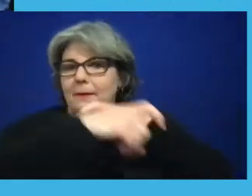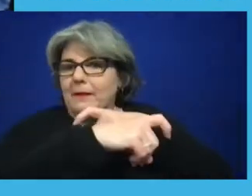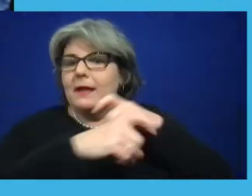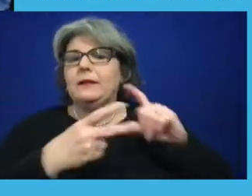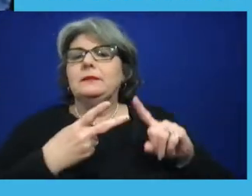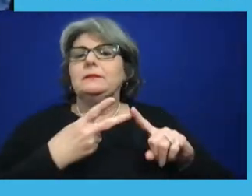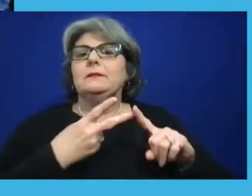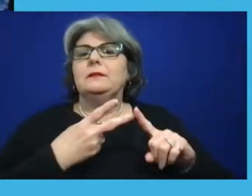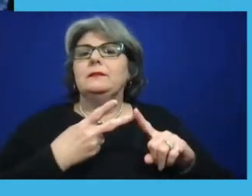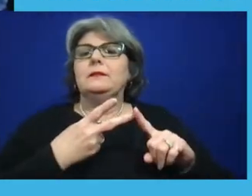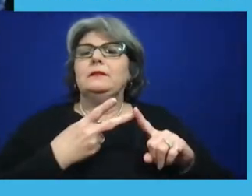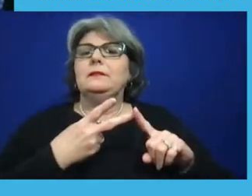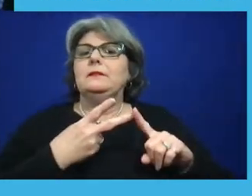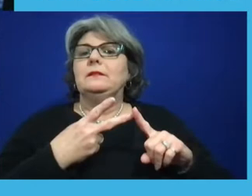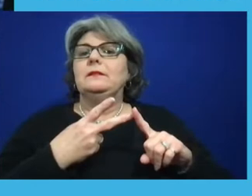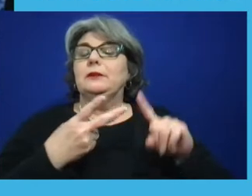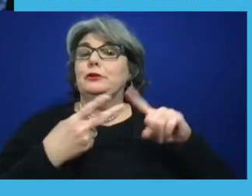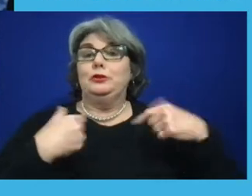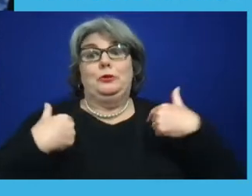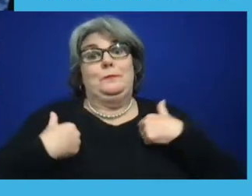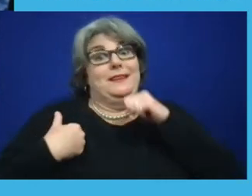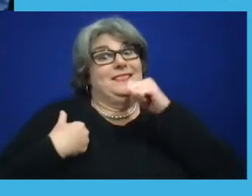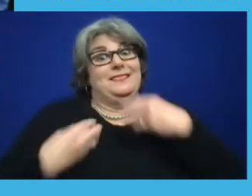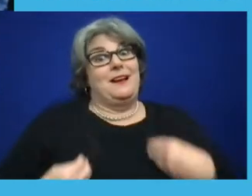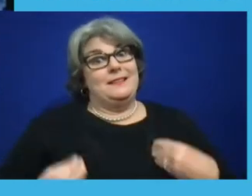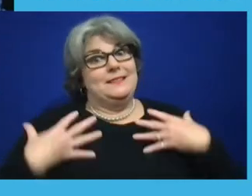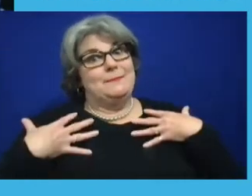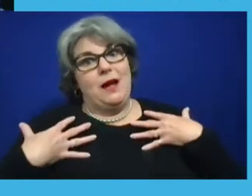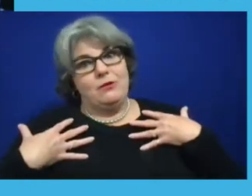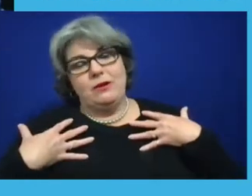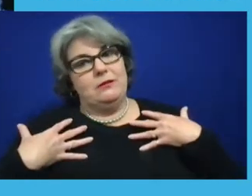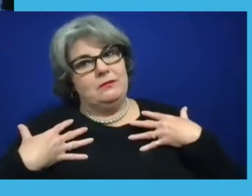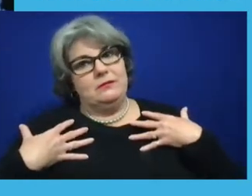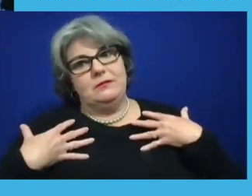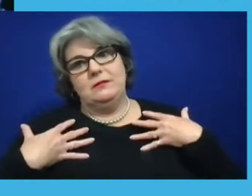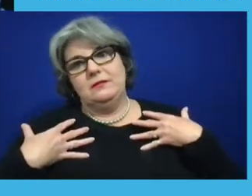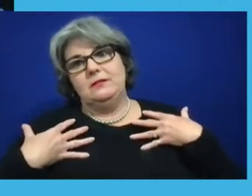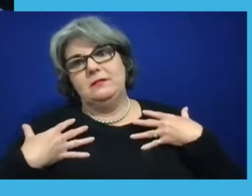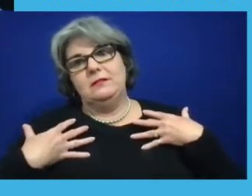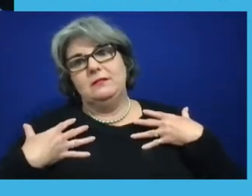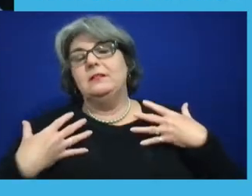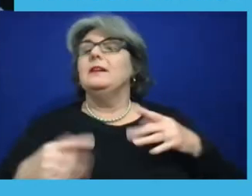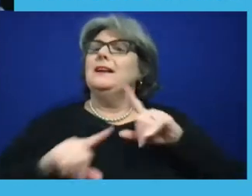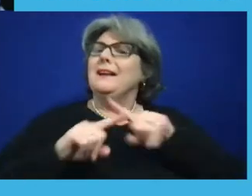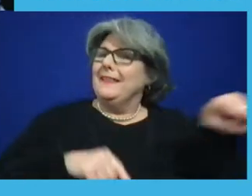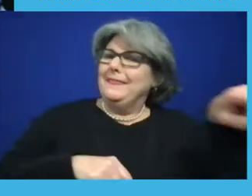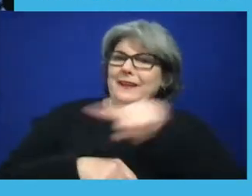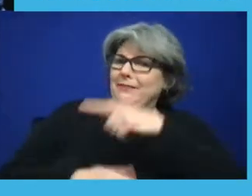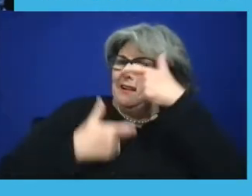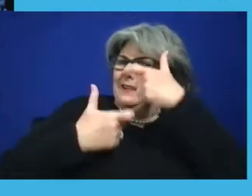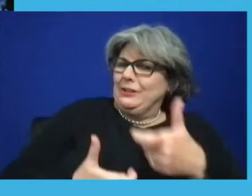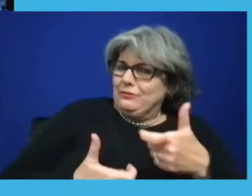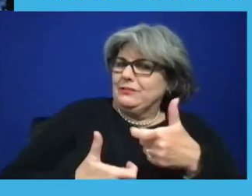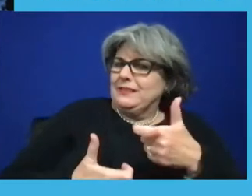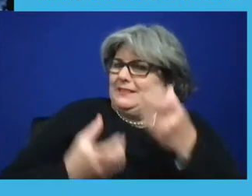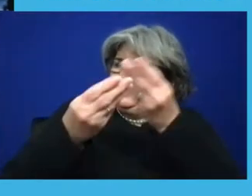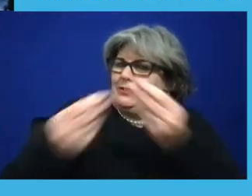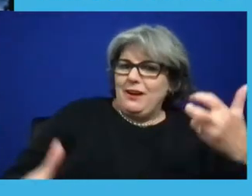their agenda. It's not long. It's not complicated. And at least to me, it's not very inspiring.